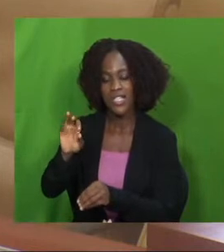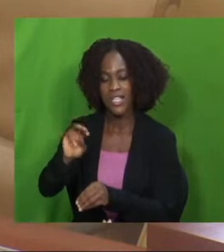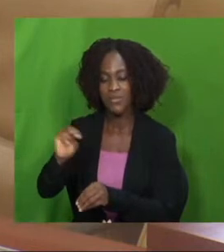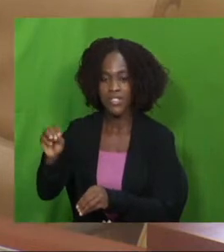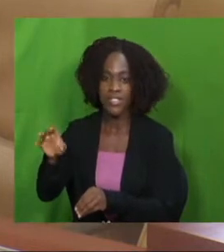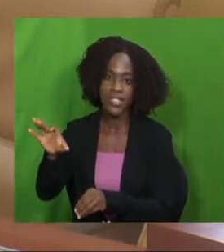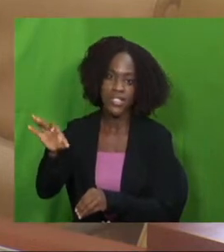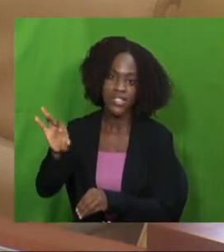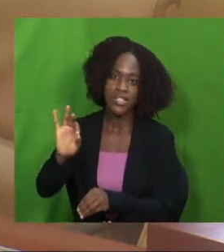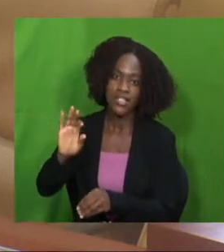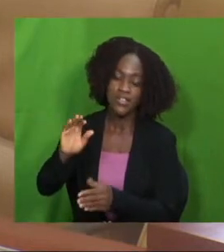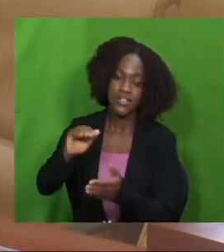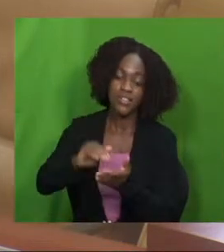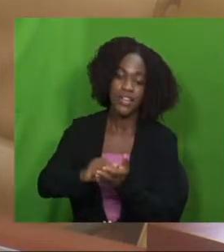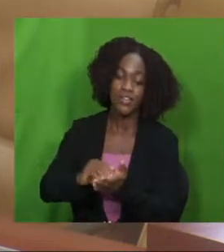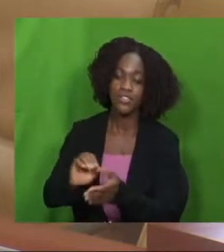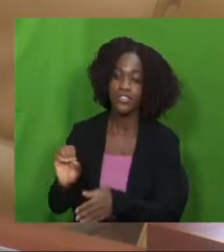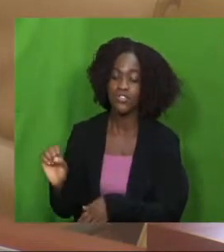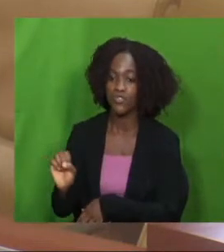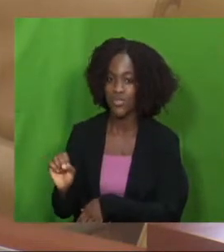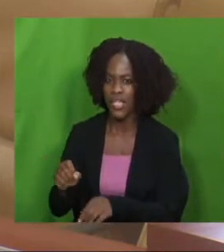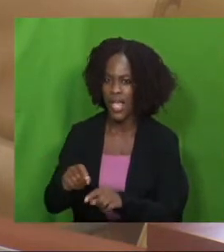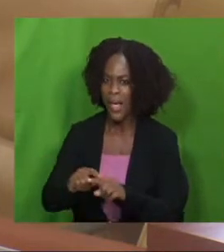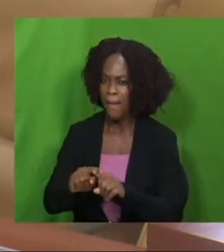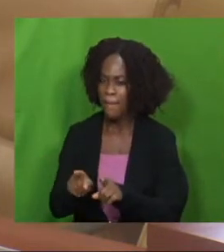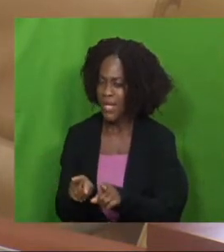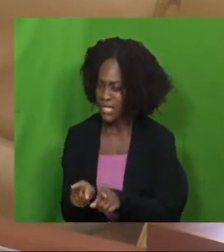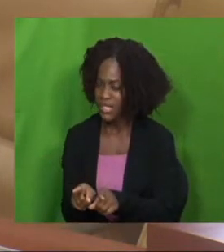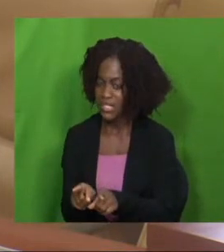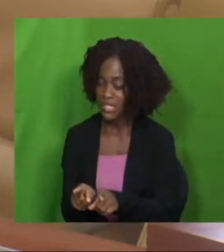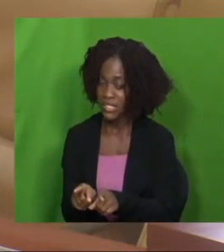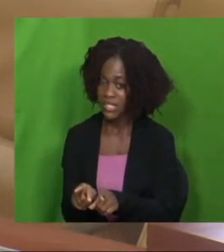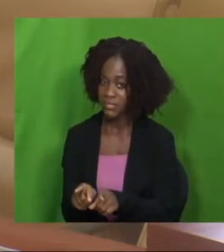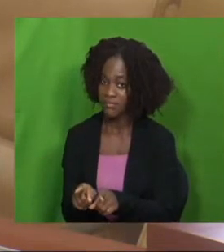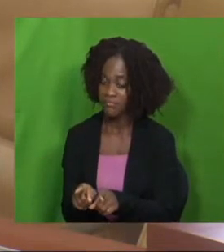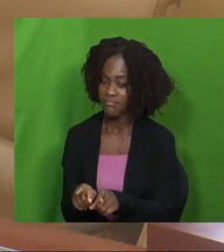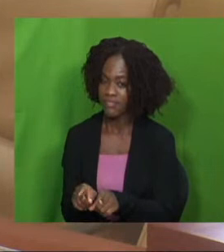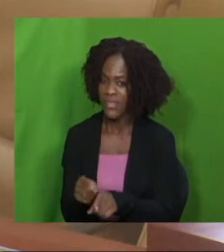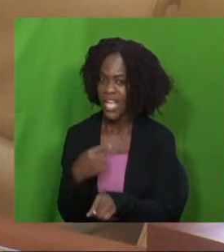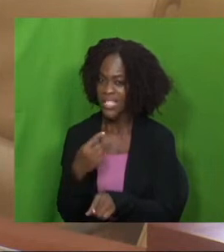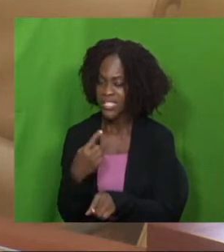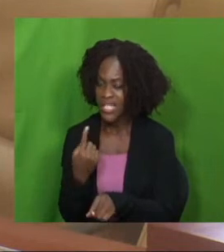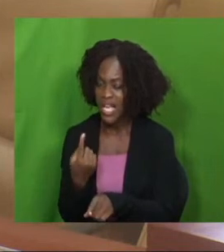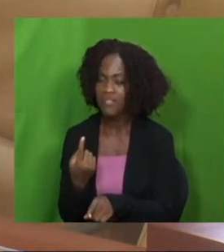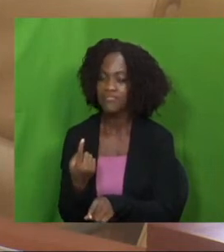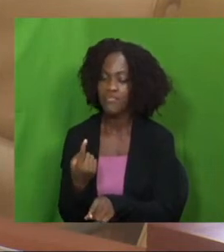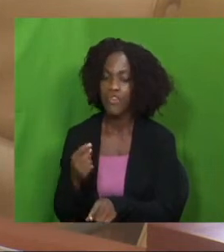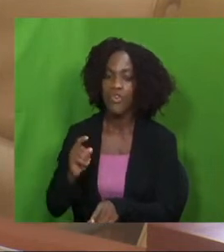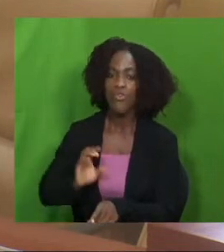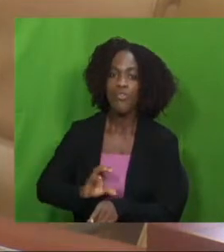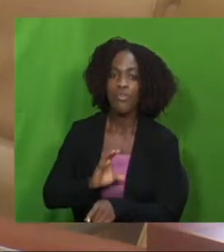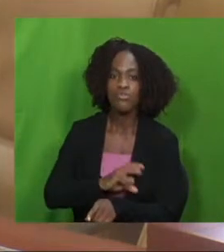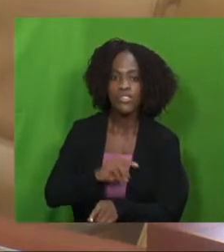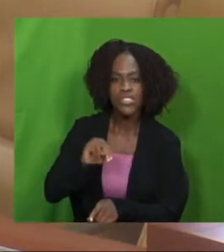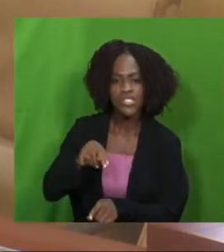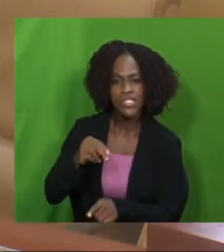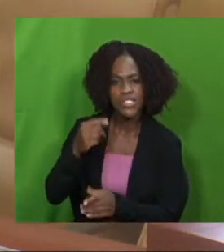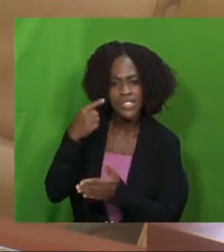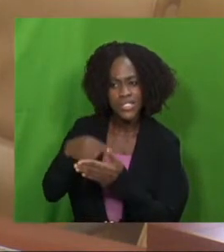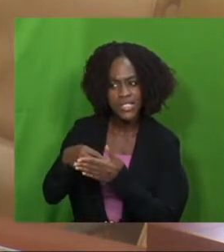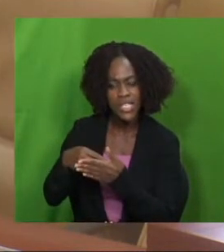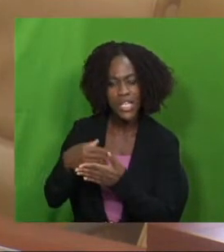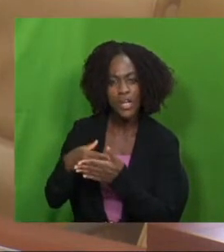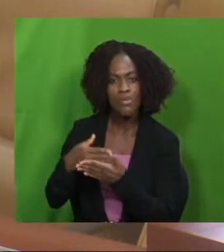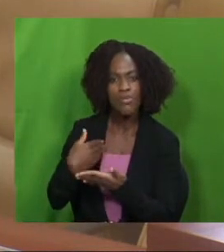$289,900,000 US. However, the referral specifies that the committee was to look at the initial amount